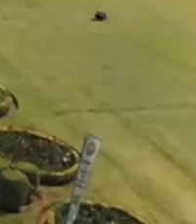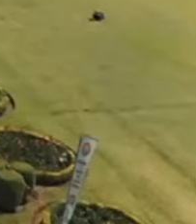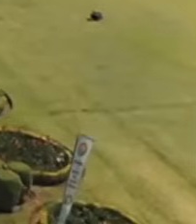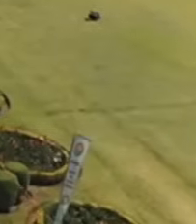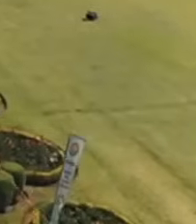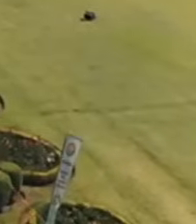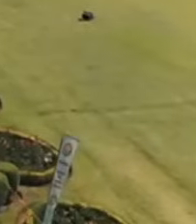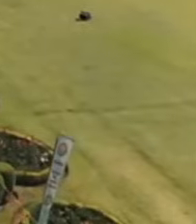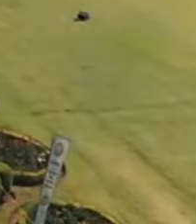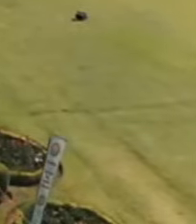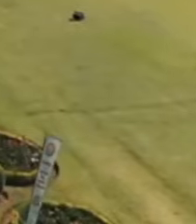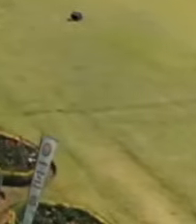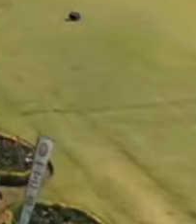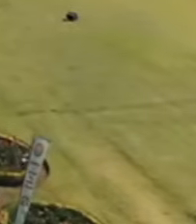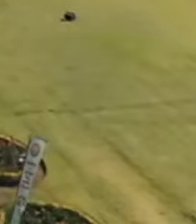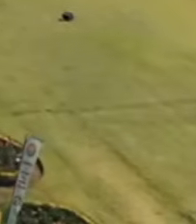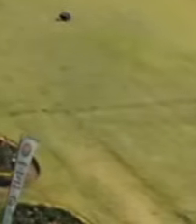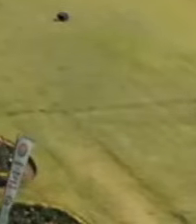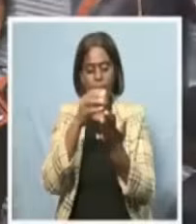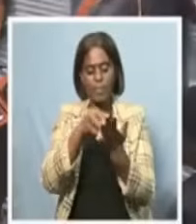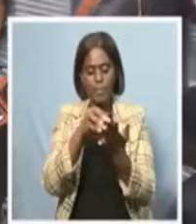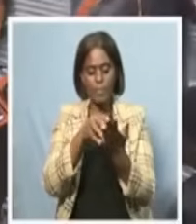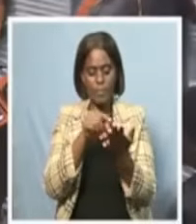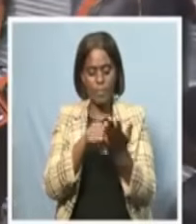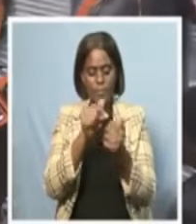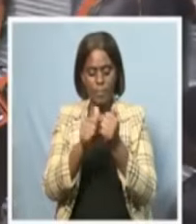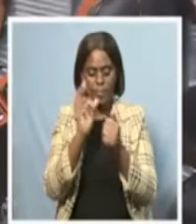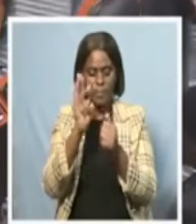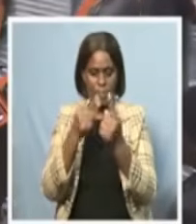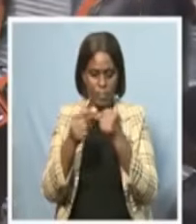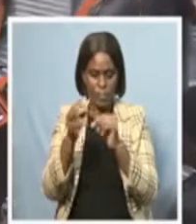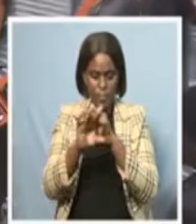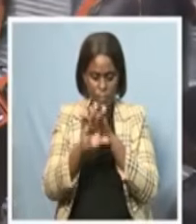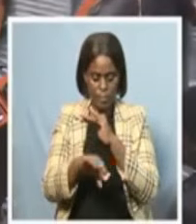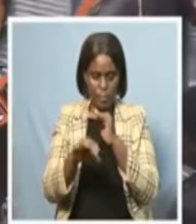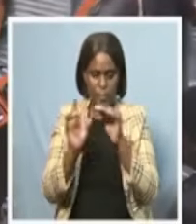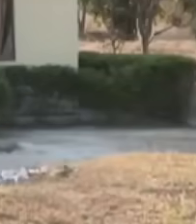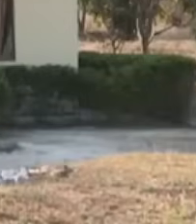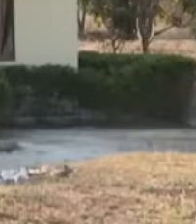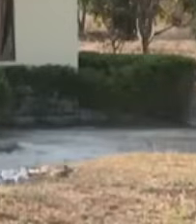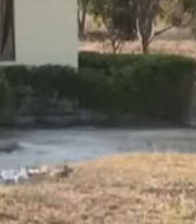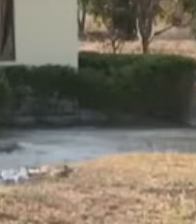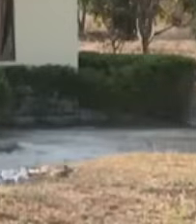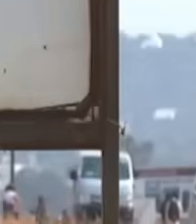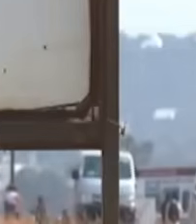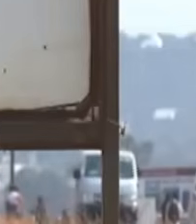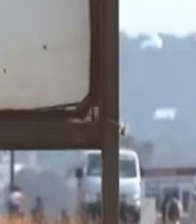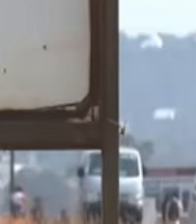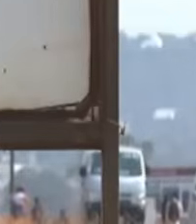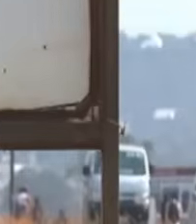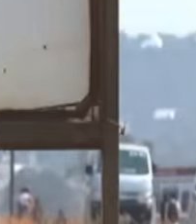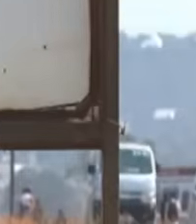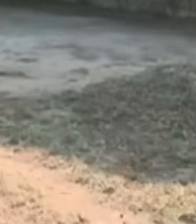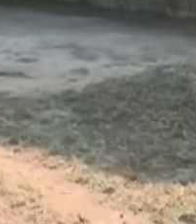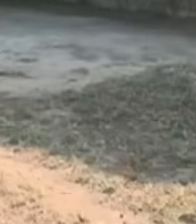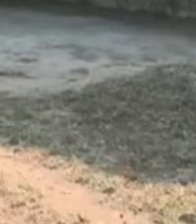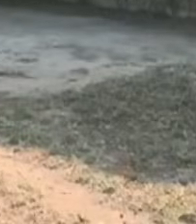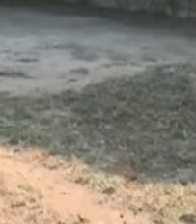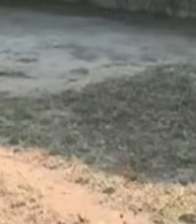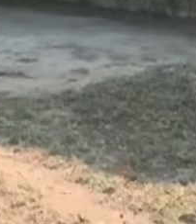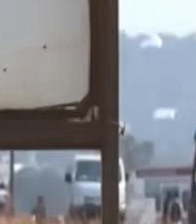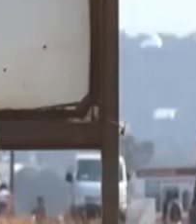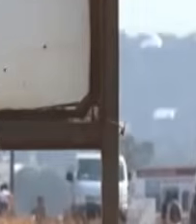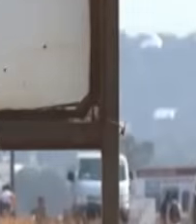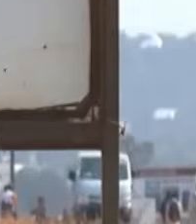The National Assembly of Zambia has continued to push its drive in decentralizing its operations. One way of achieving that